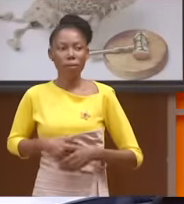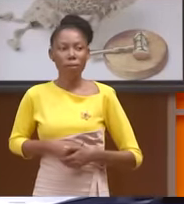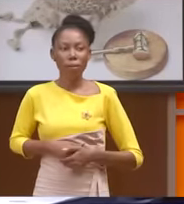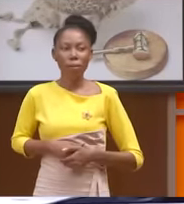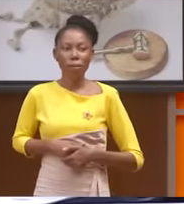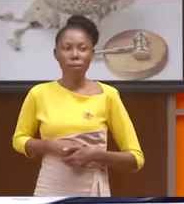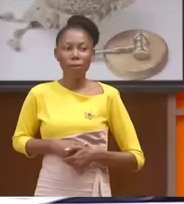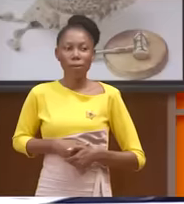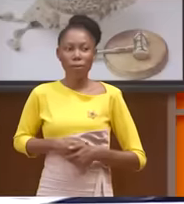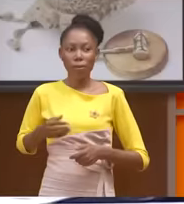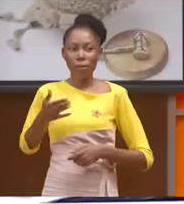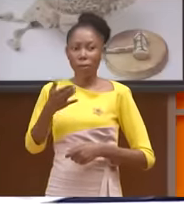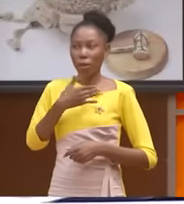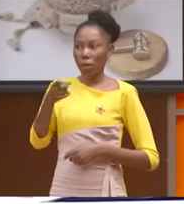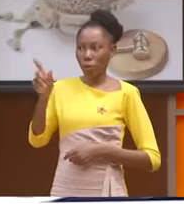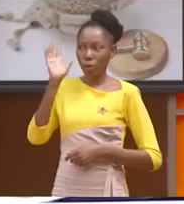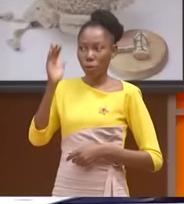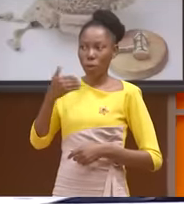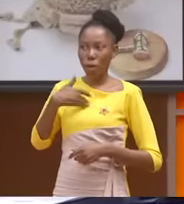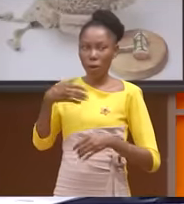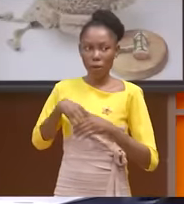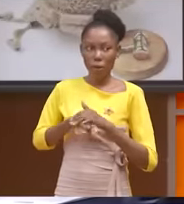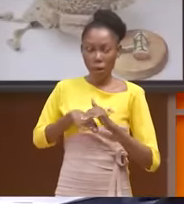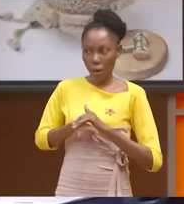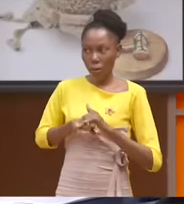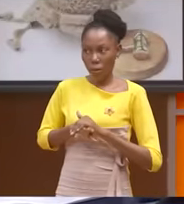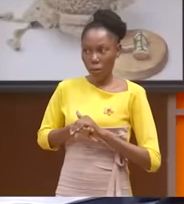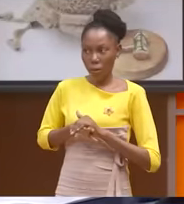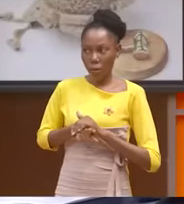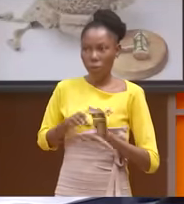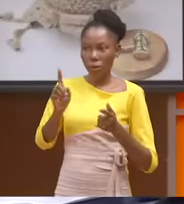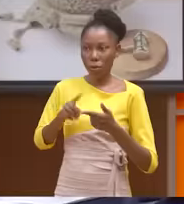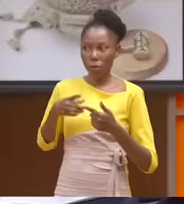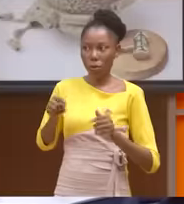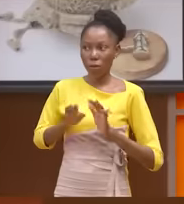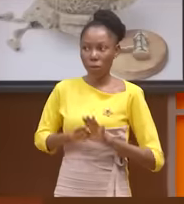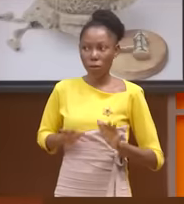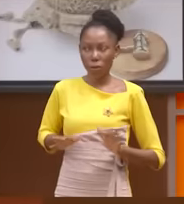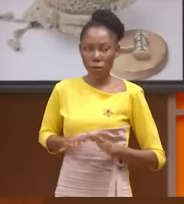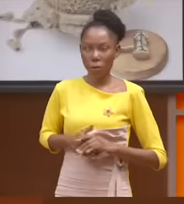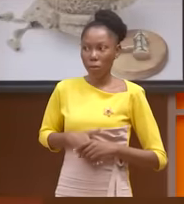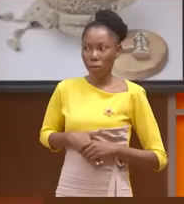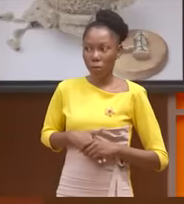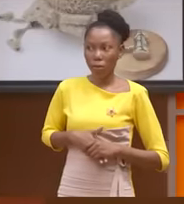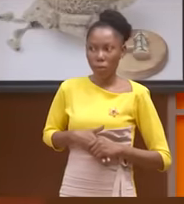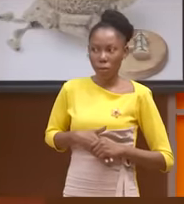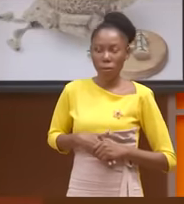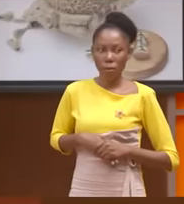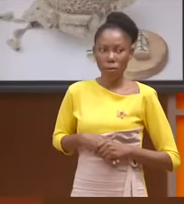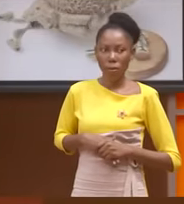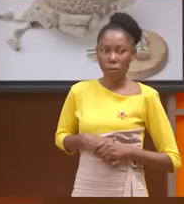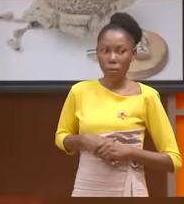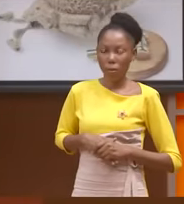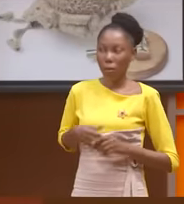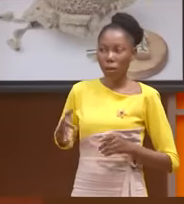I want you to be having access to those children. Speak with them regularly. Do you understand?